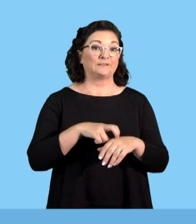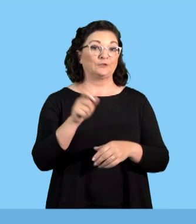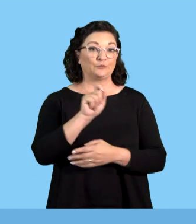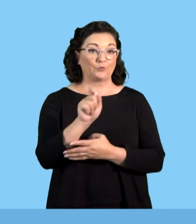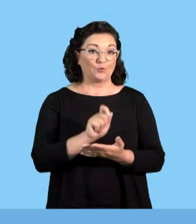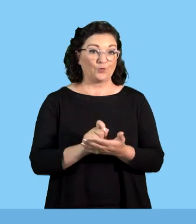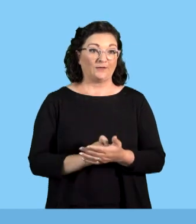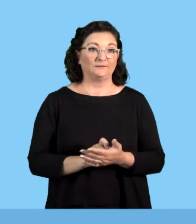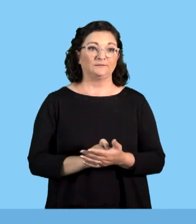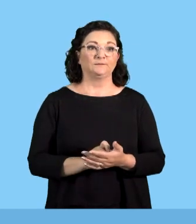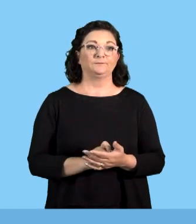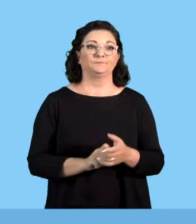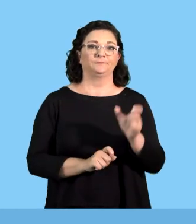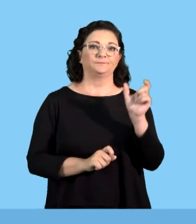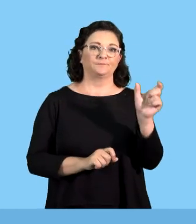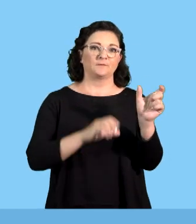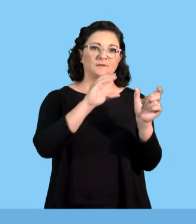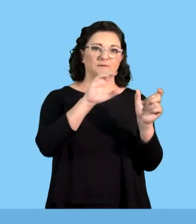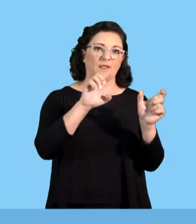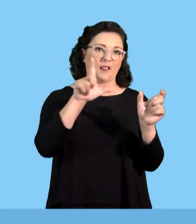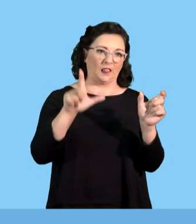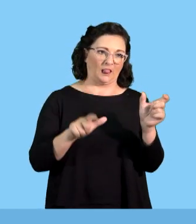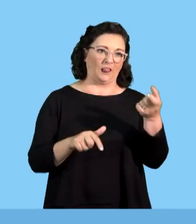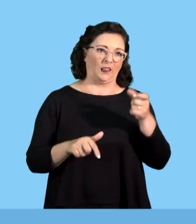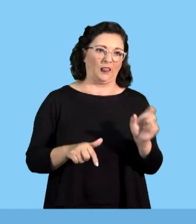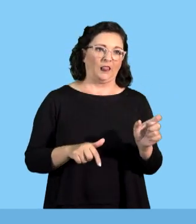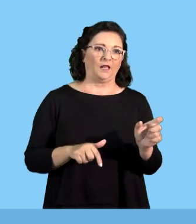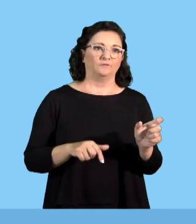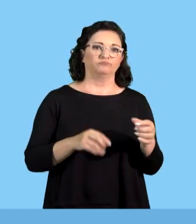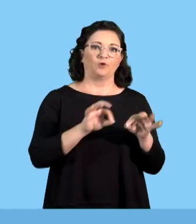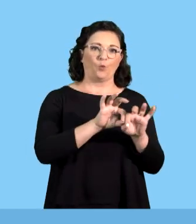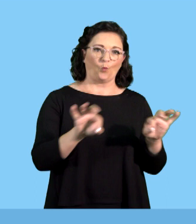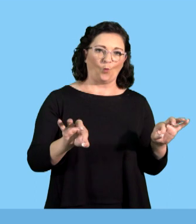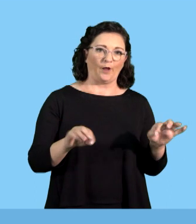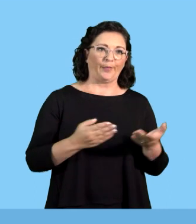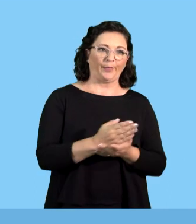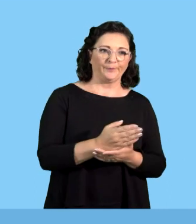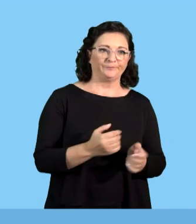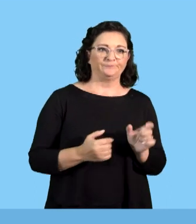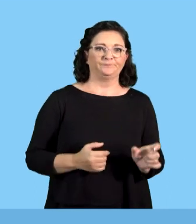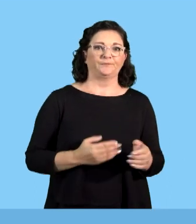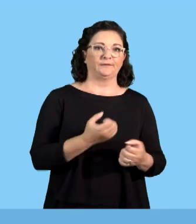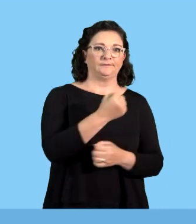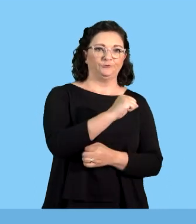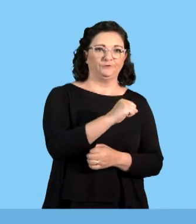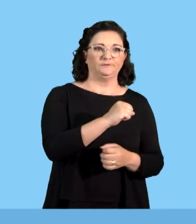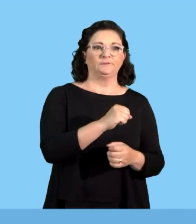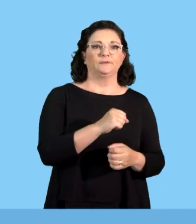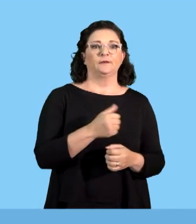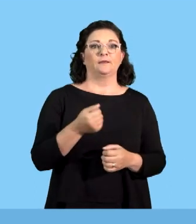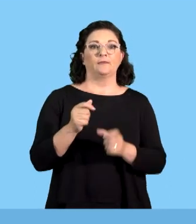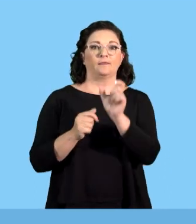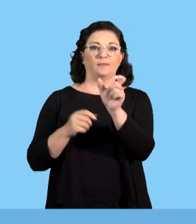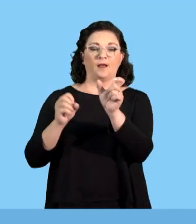Which components are they referring to? We have a cell, we have a conducting wire, we have a resistor, we have a light